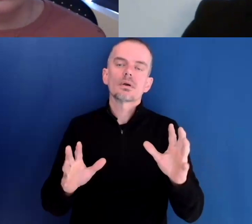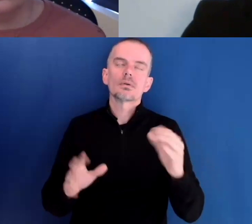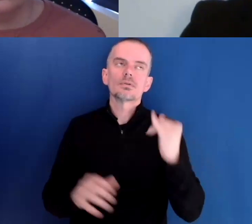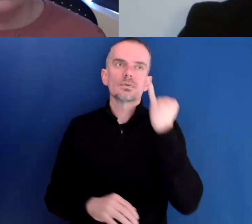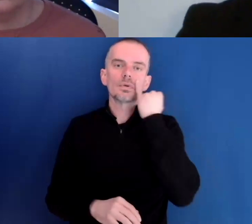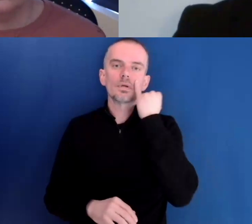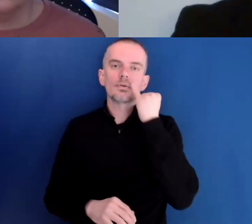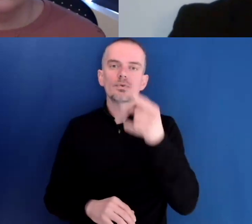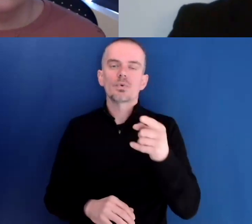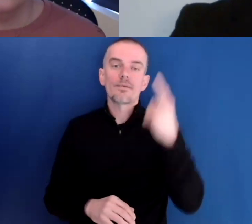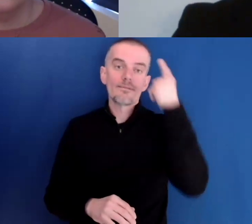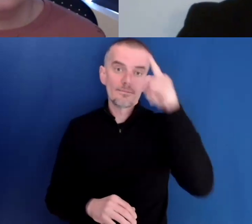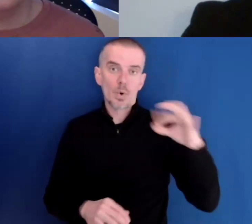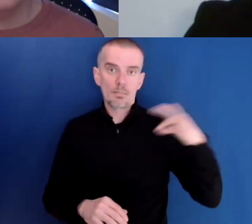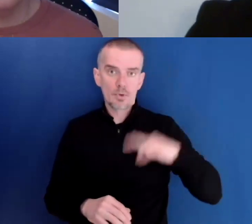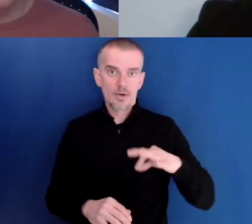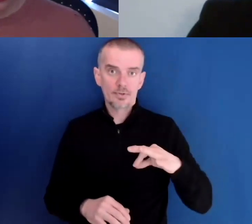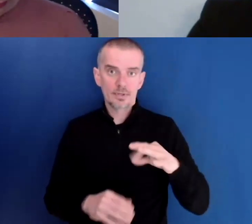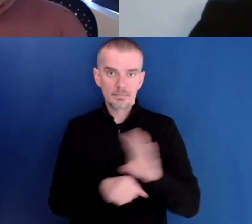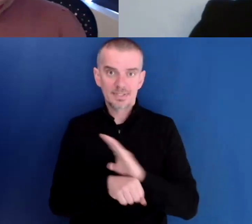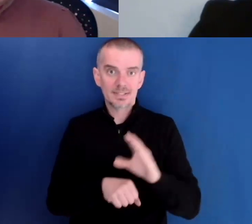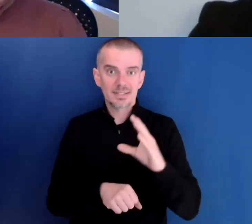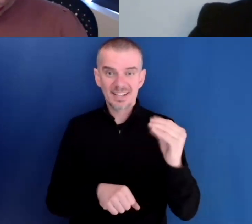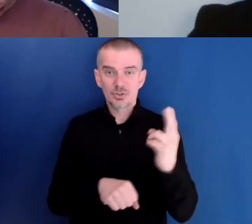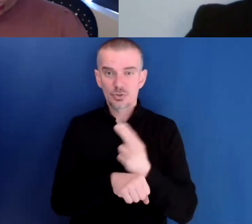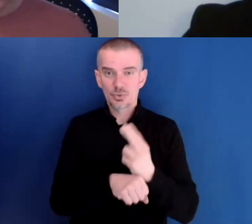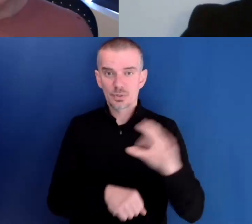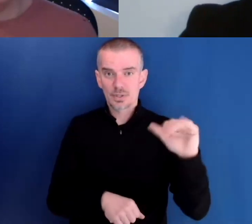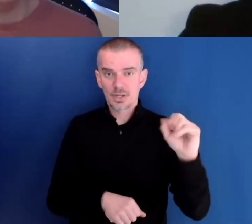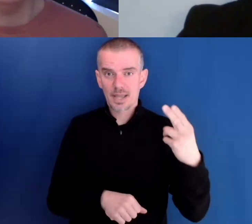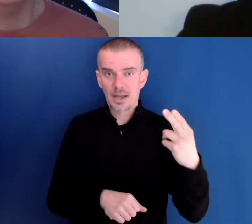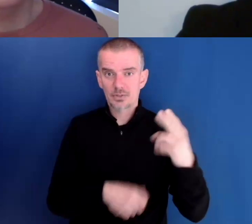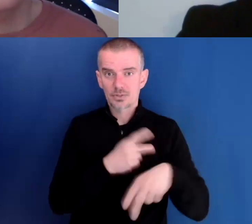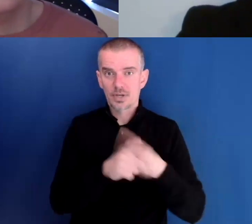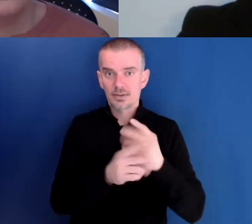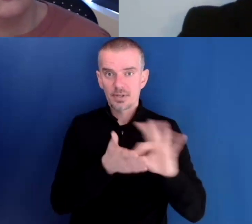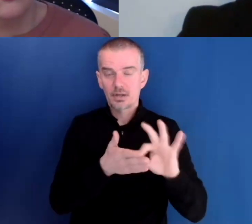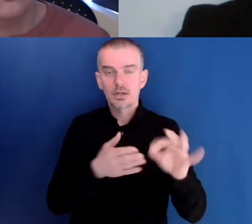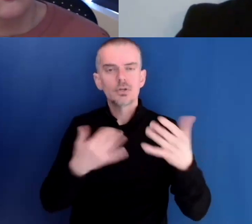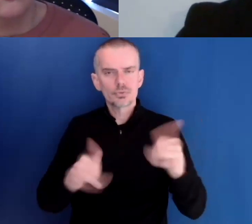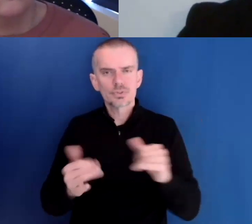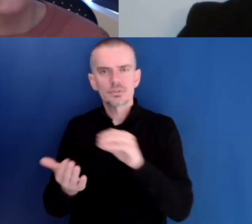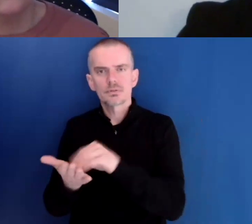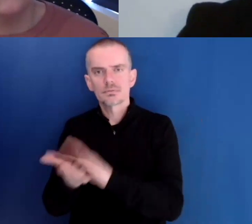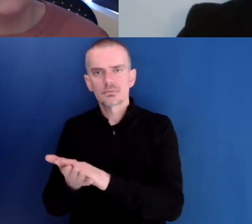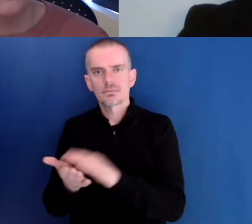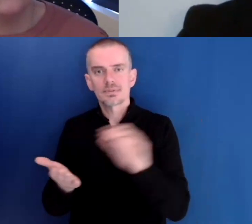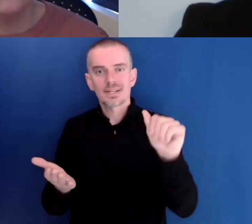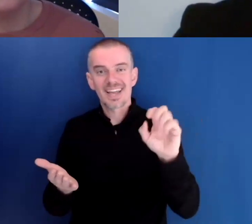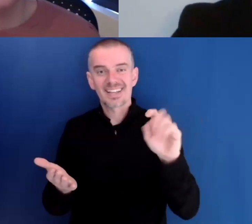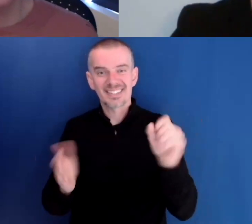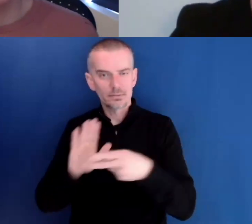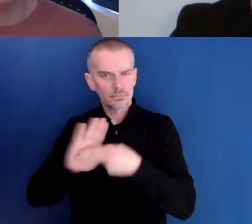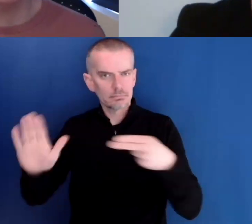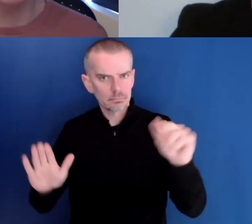if you're a for-profit business and you're using the cash basis of accounting, you're still going to be booking fixed assets as assets, right? And so those